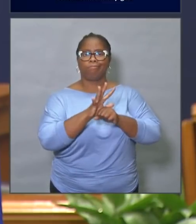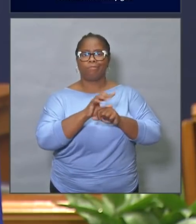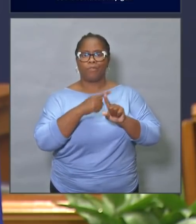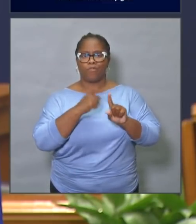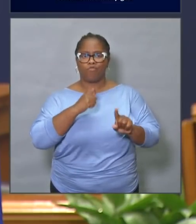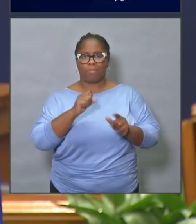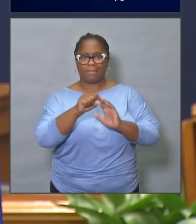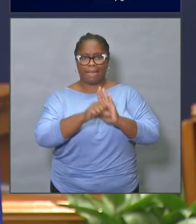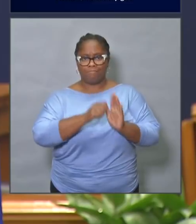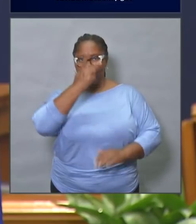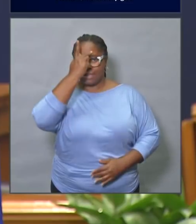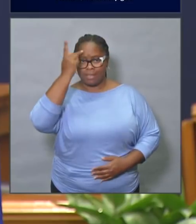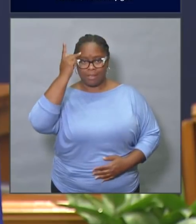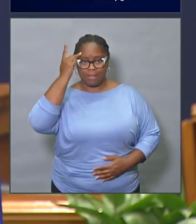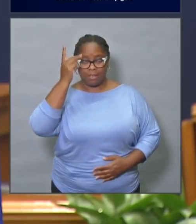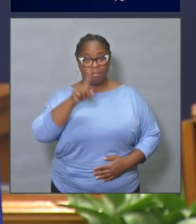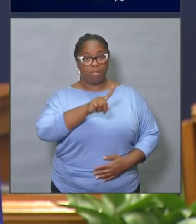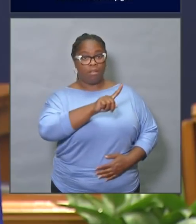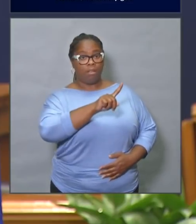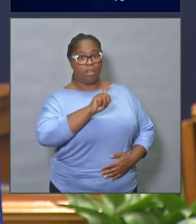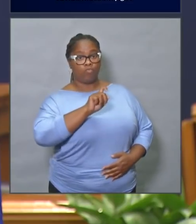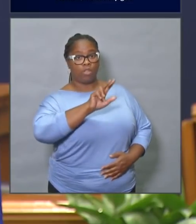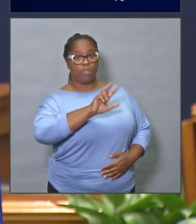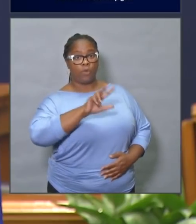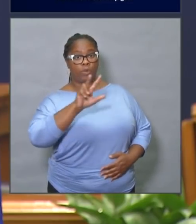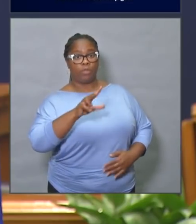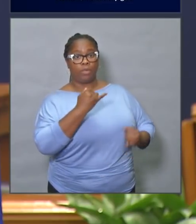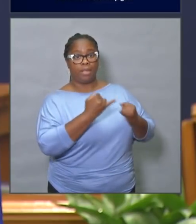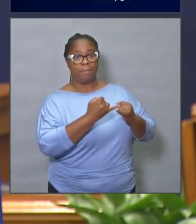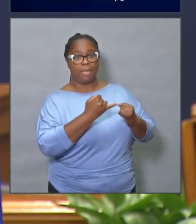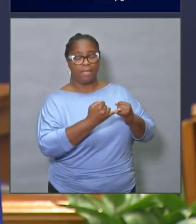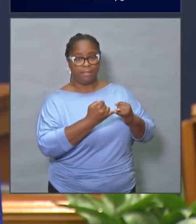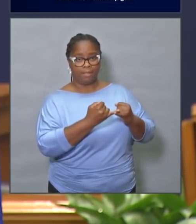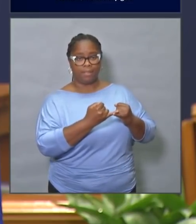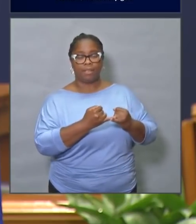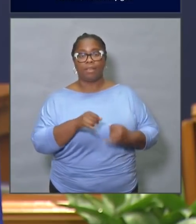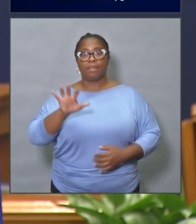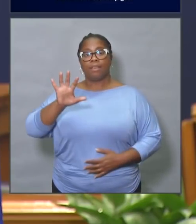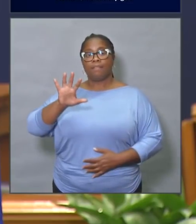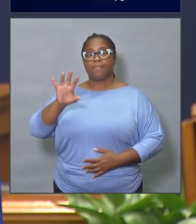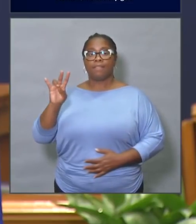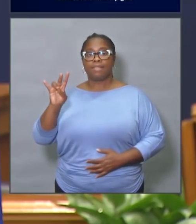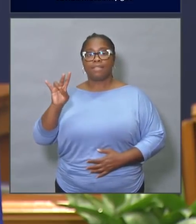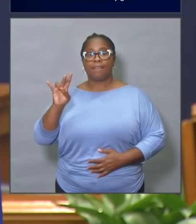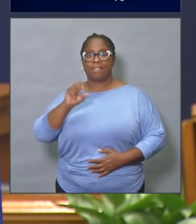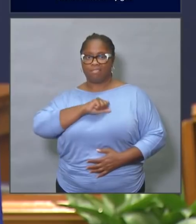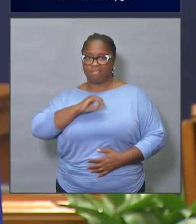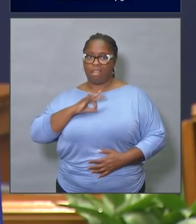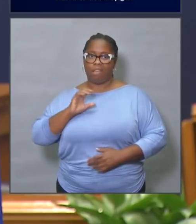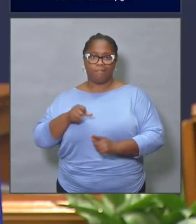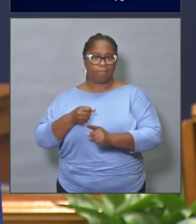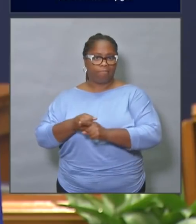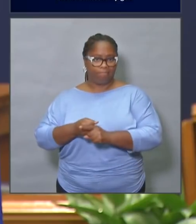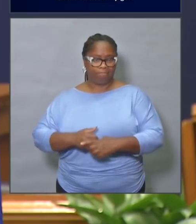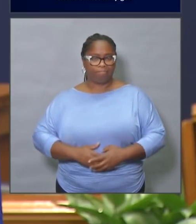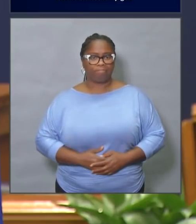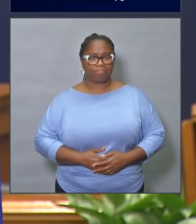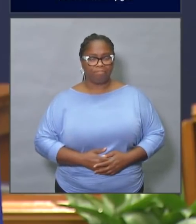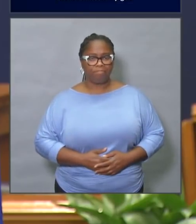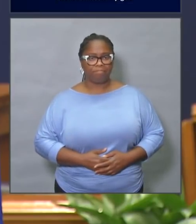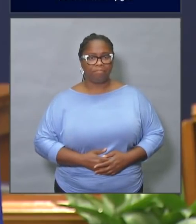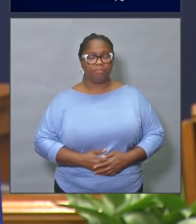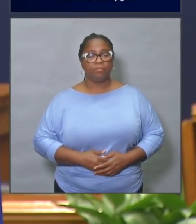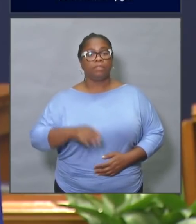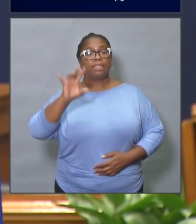prison, 133 among people who are incarcerated, and 57 among staff. And there